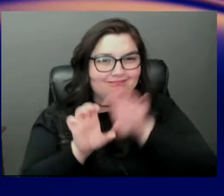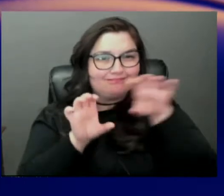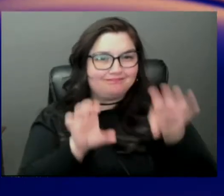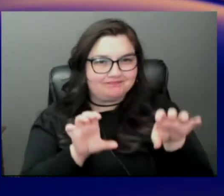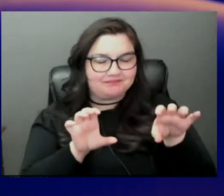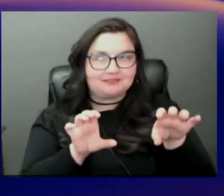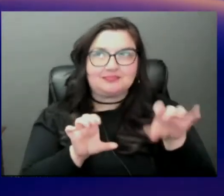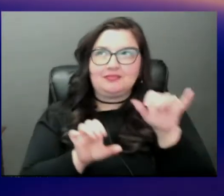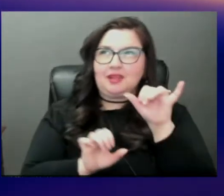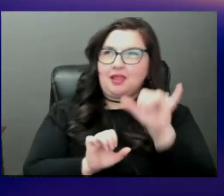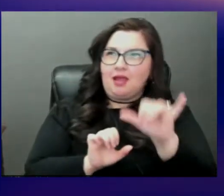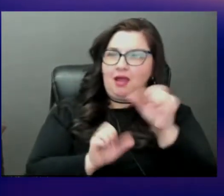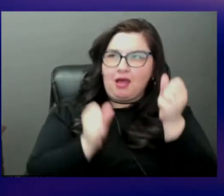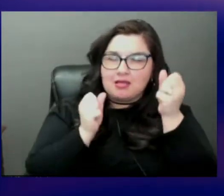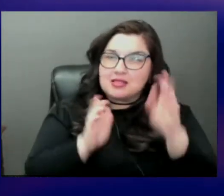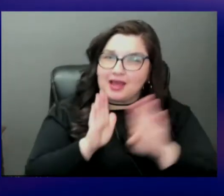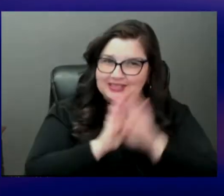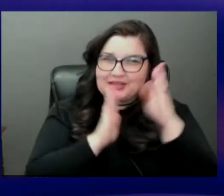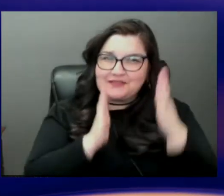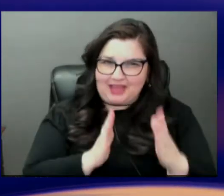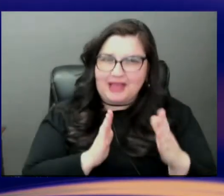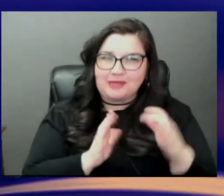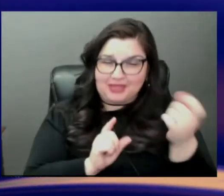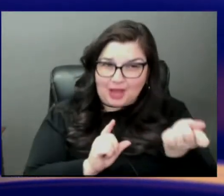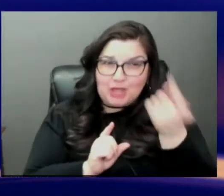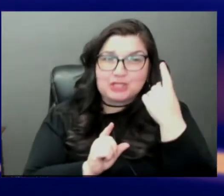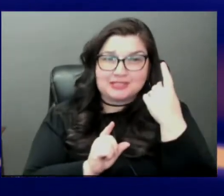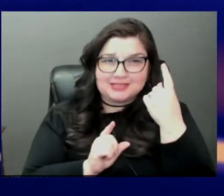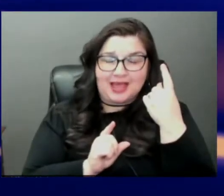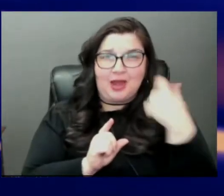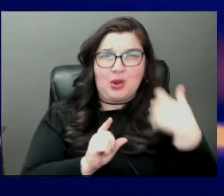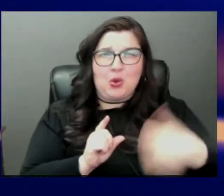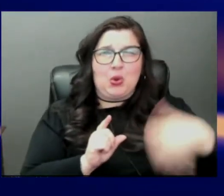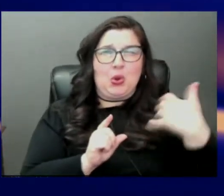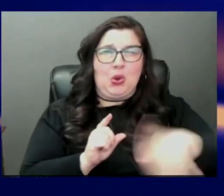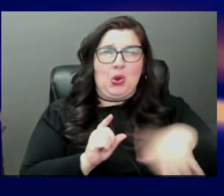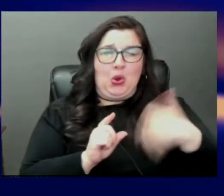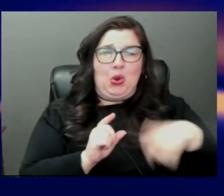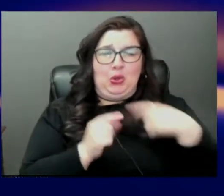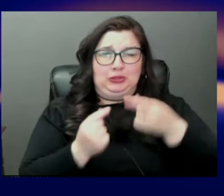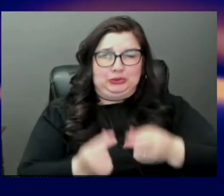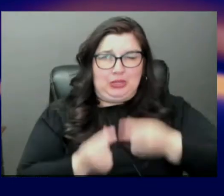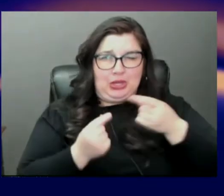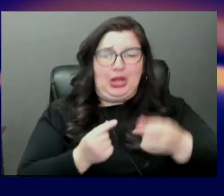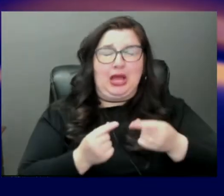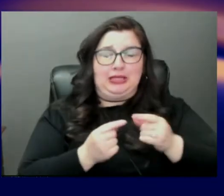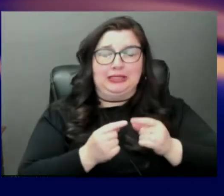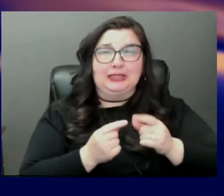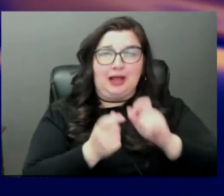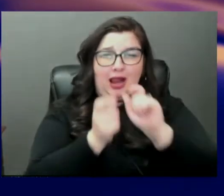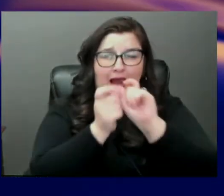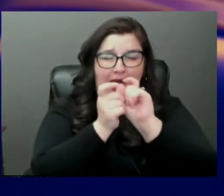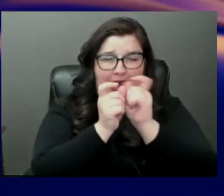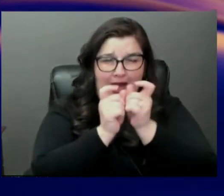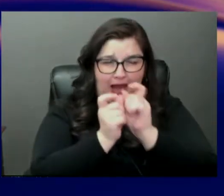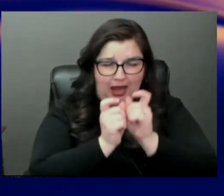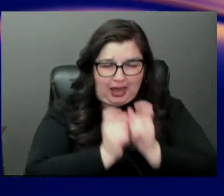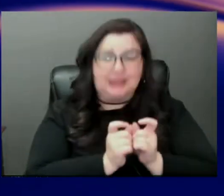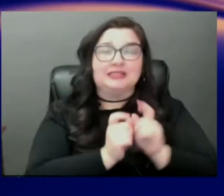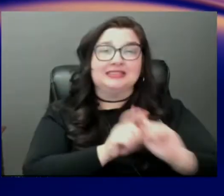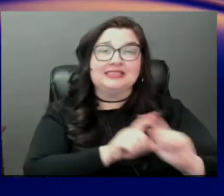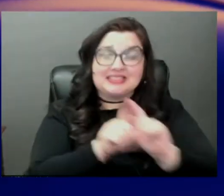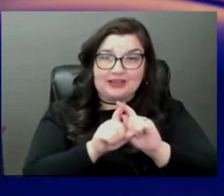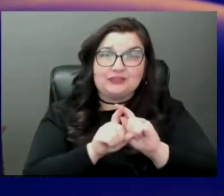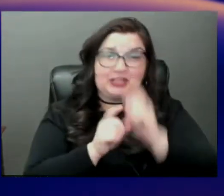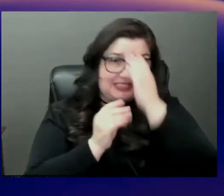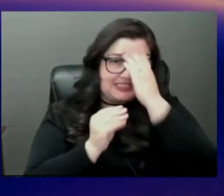really associate with the amount of pain that must go into trying to convert different data types into a reusable data type across all